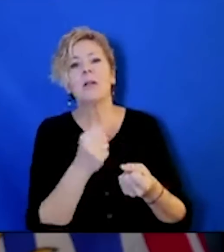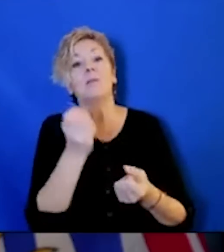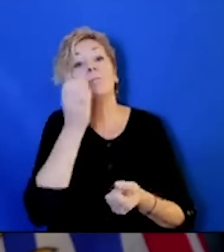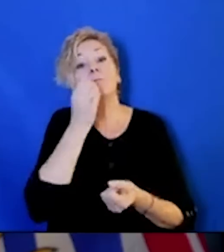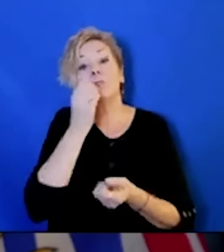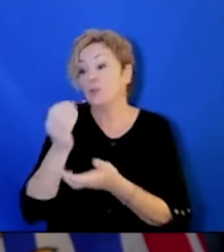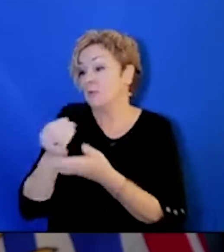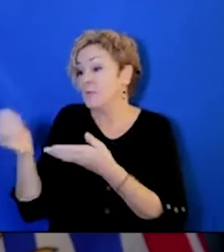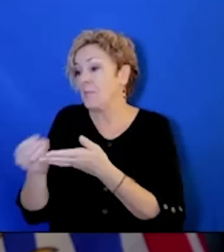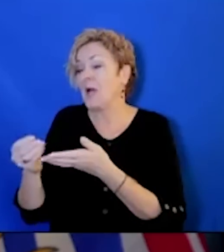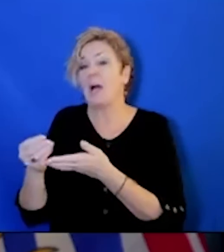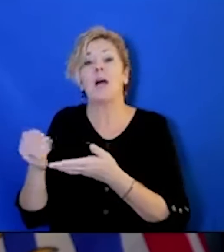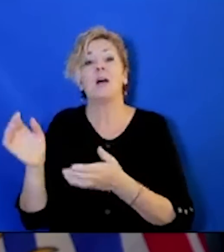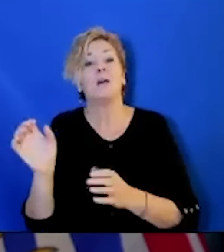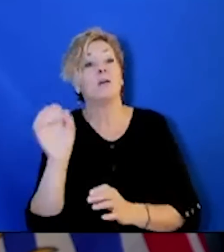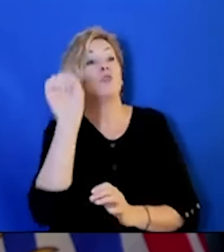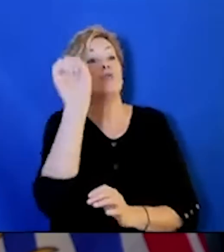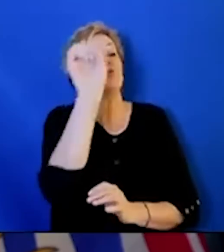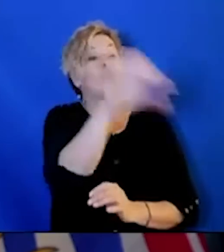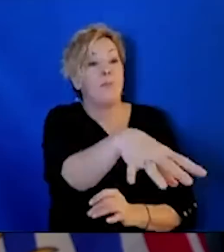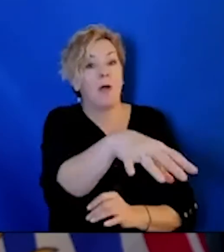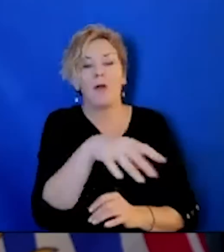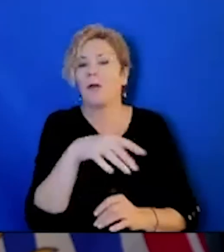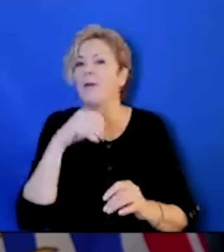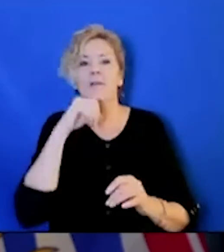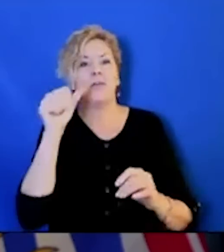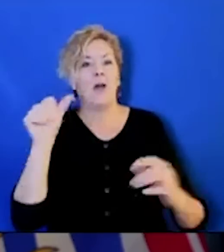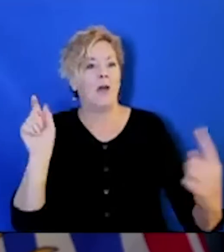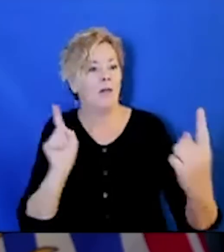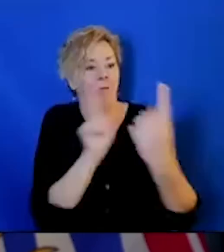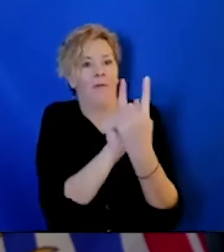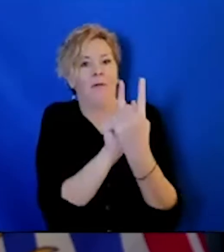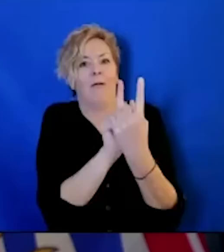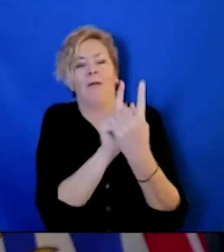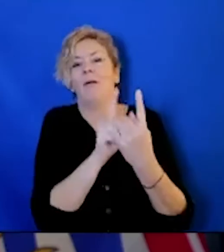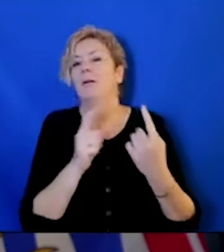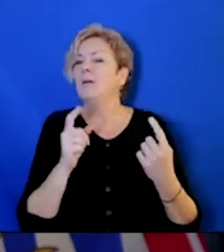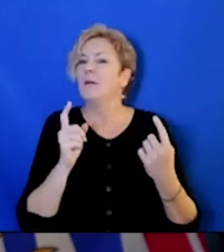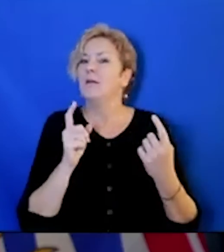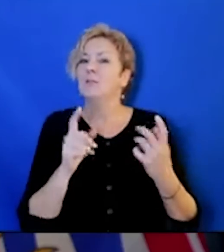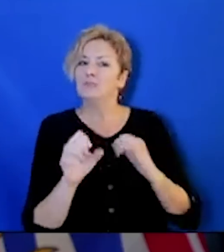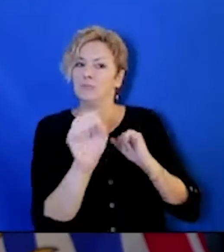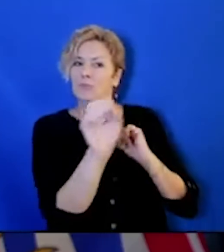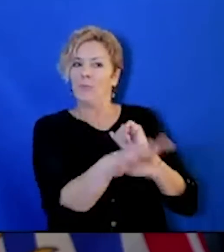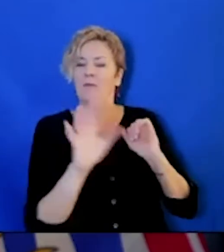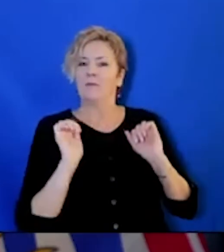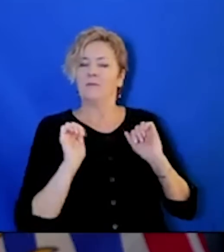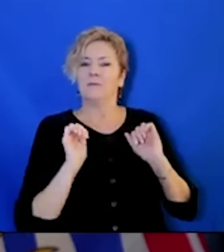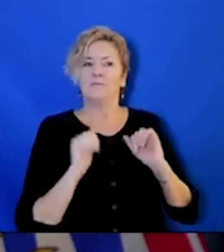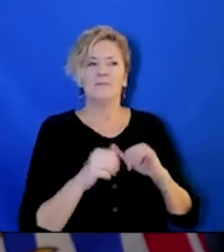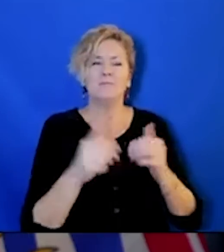interactions. If you are in doubt about whether to travel or whether to see somebody, right now, don't do